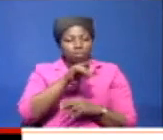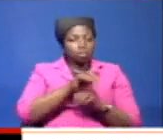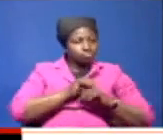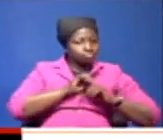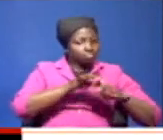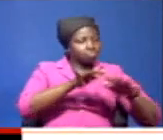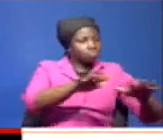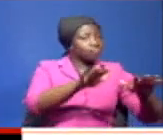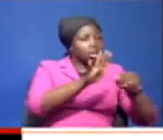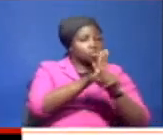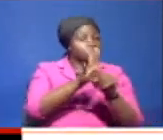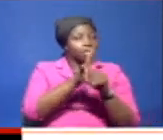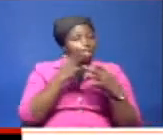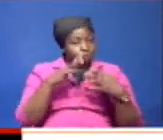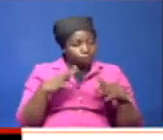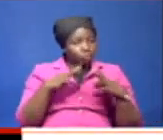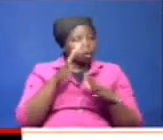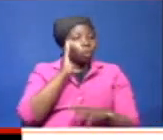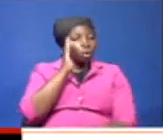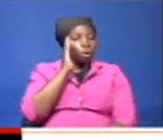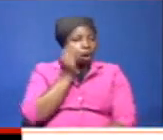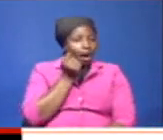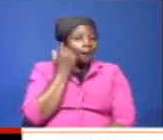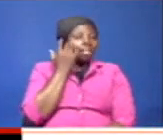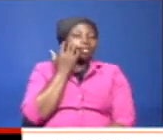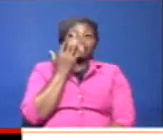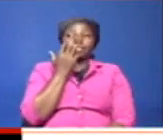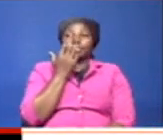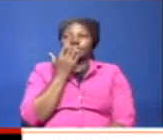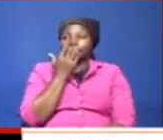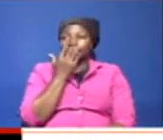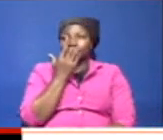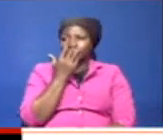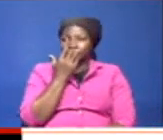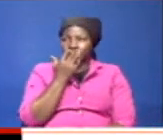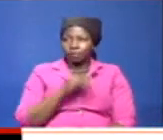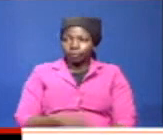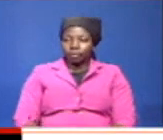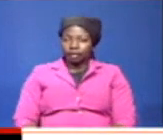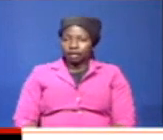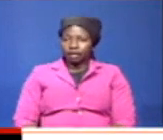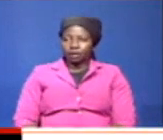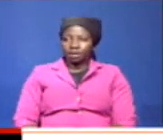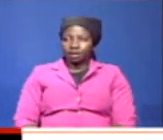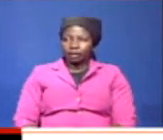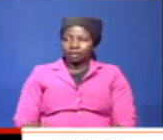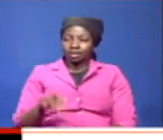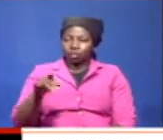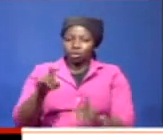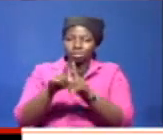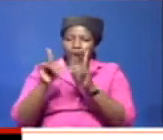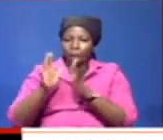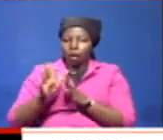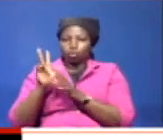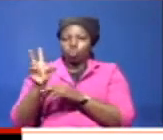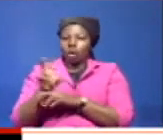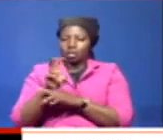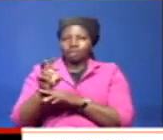understand when to... Exactly. Now, as the marshal on site, you need to make some quick decisions.